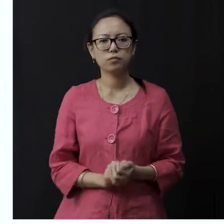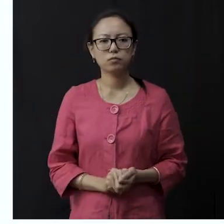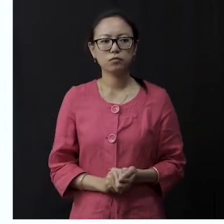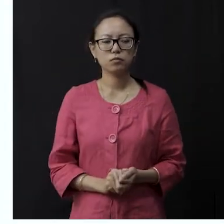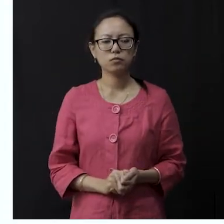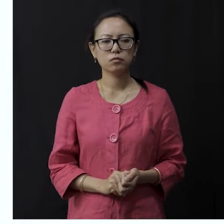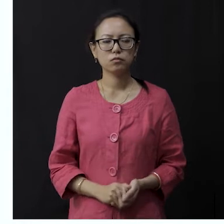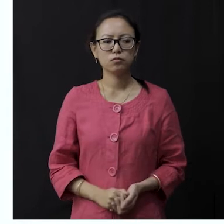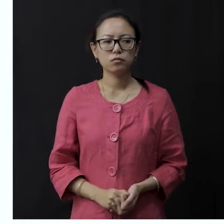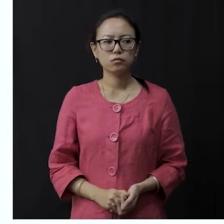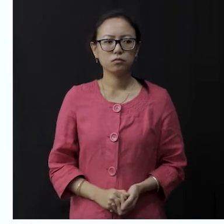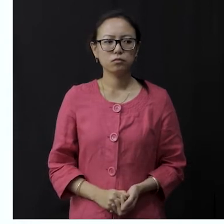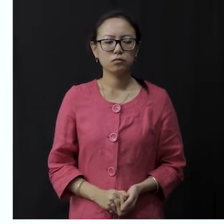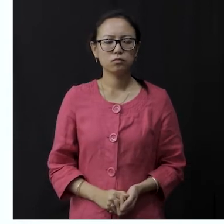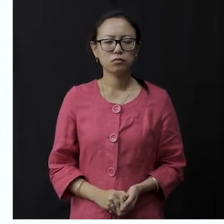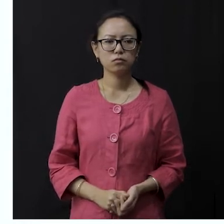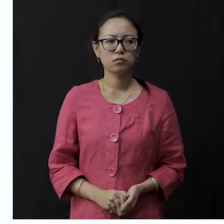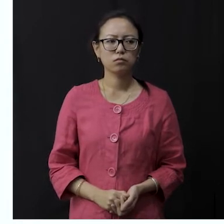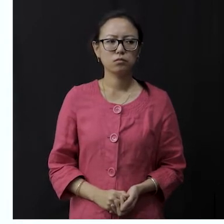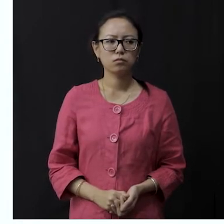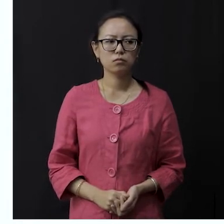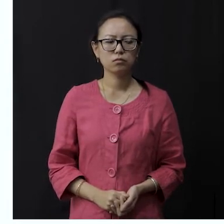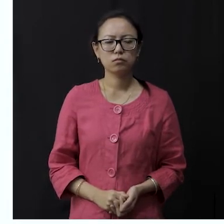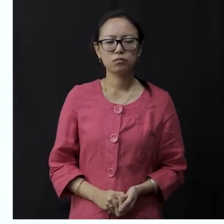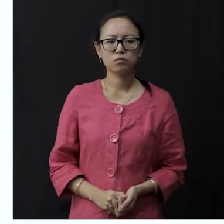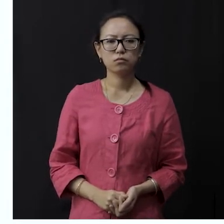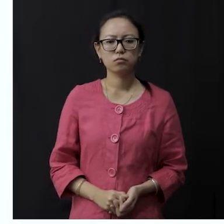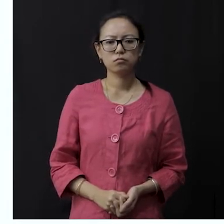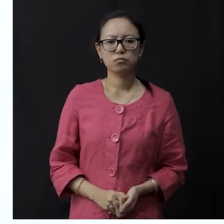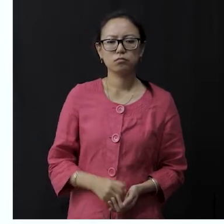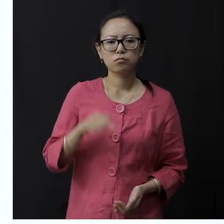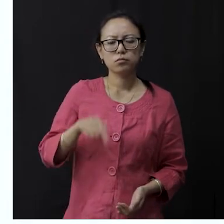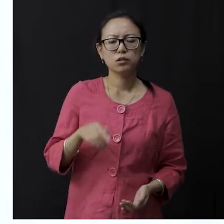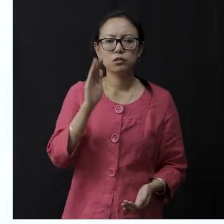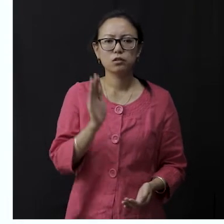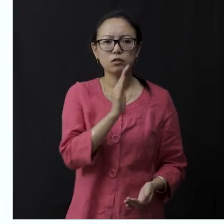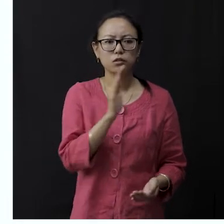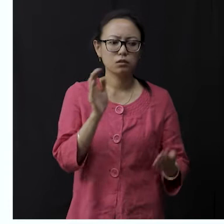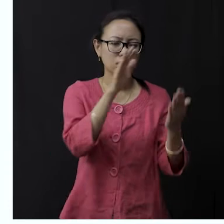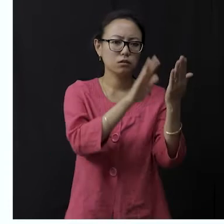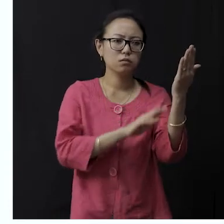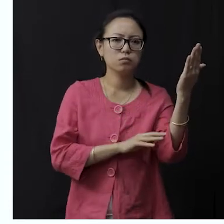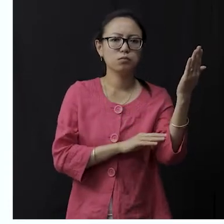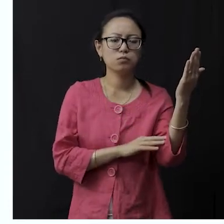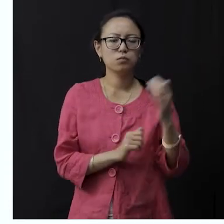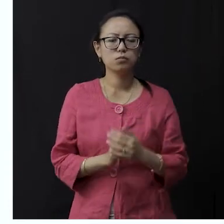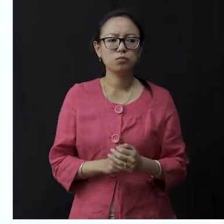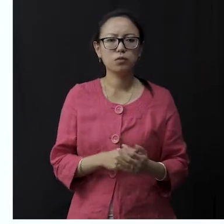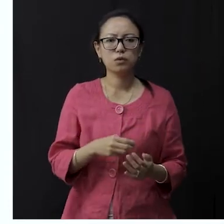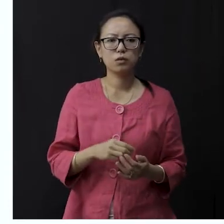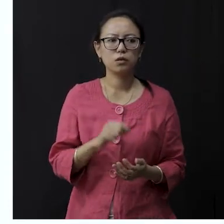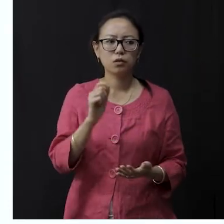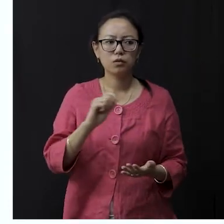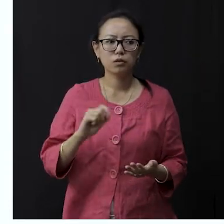is. The Dark Night. This is a poem and it is written by